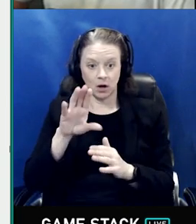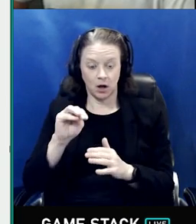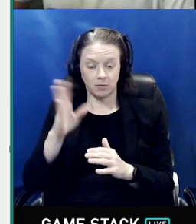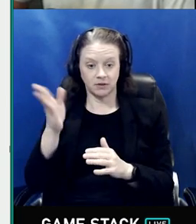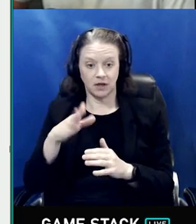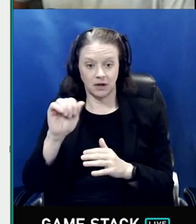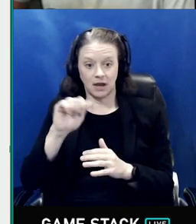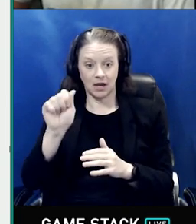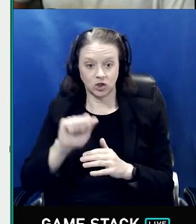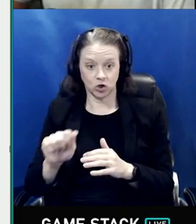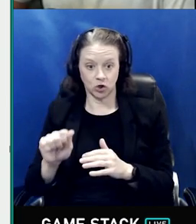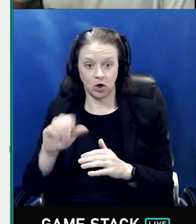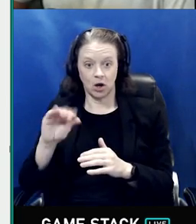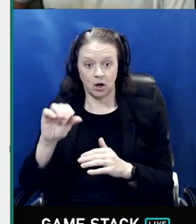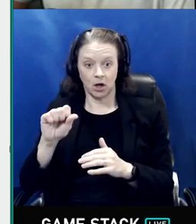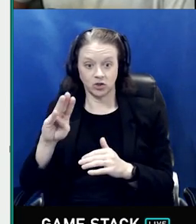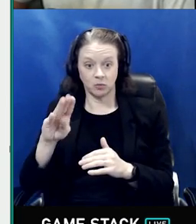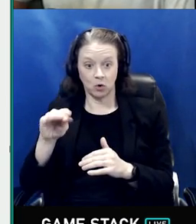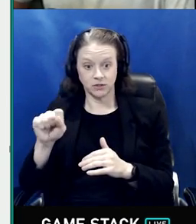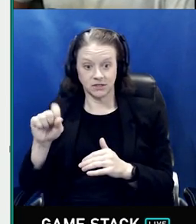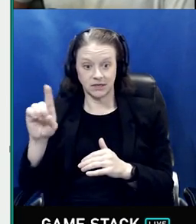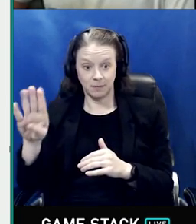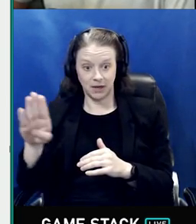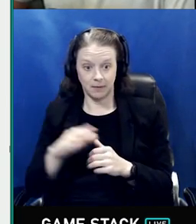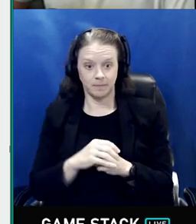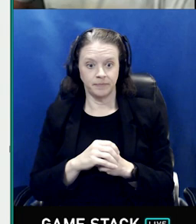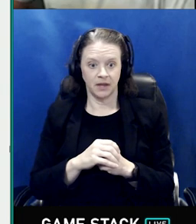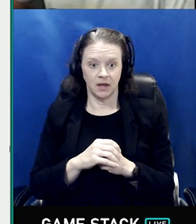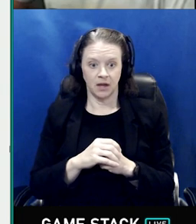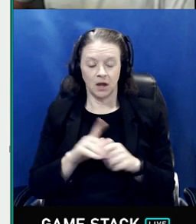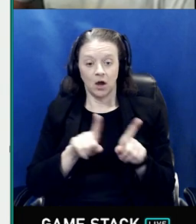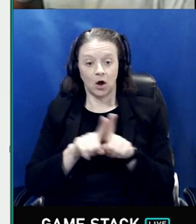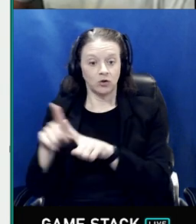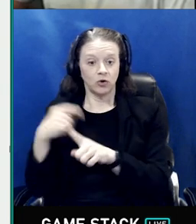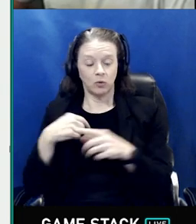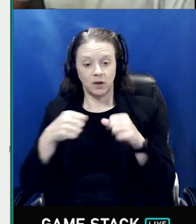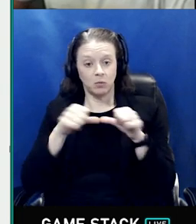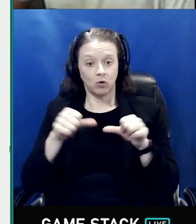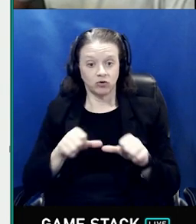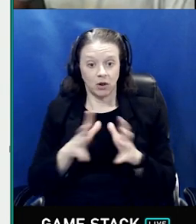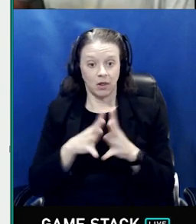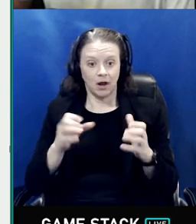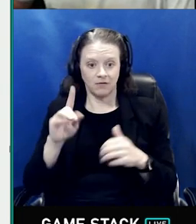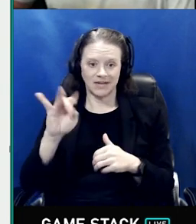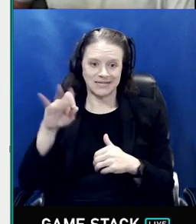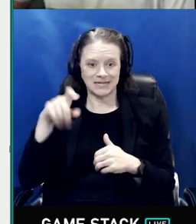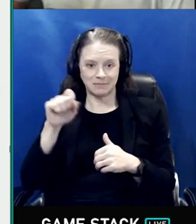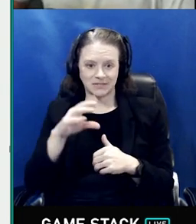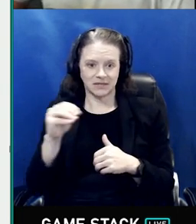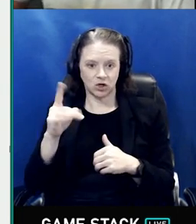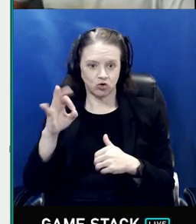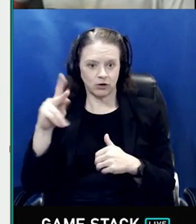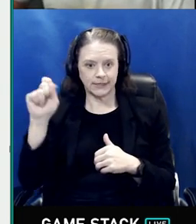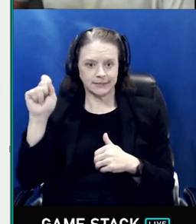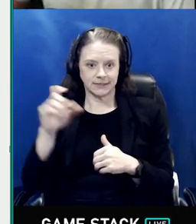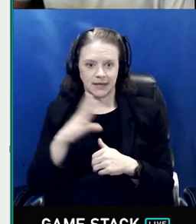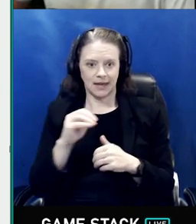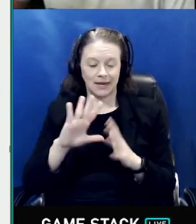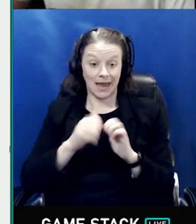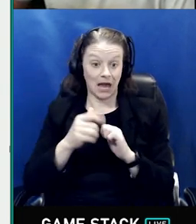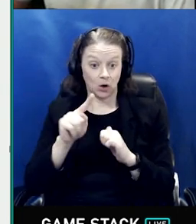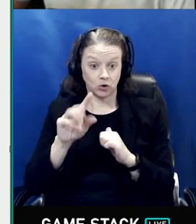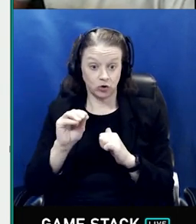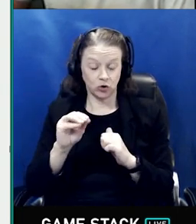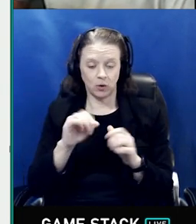youtube.com/AzureCosmosDB. And then finally, we post lots of great tips and tricks and how-tos, as well as the